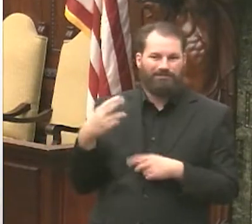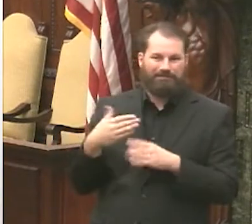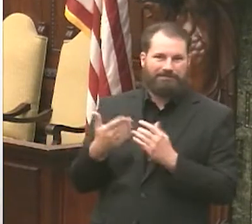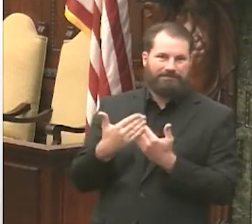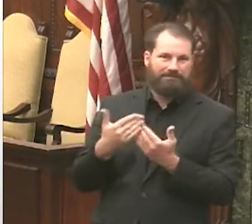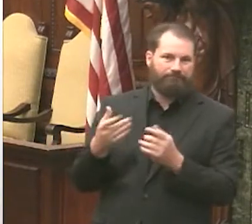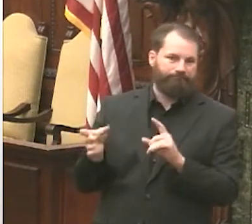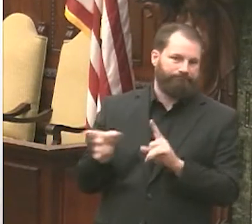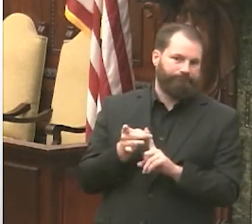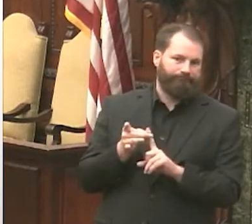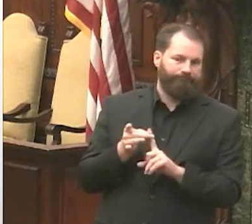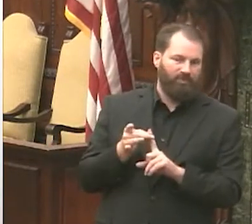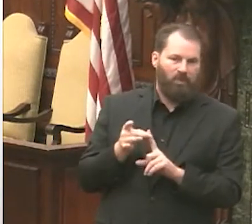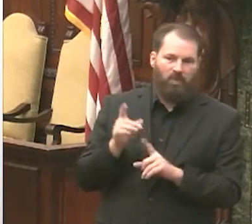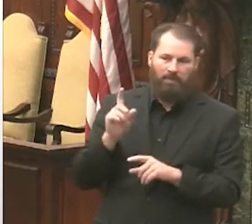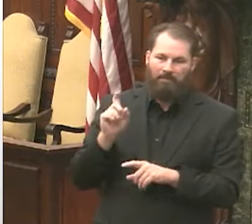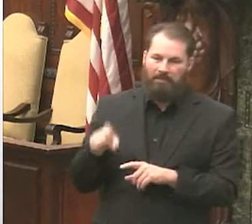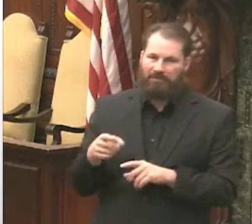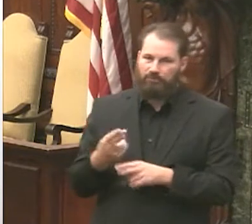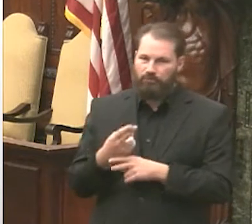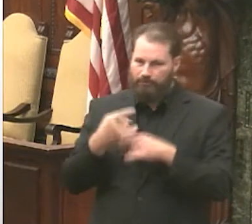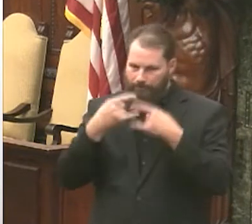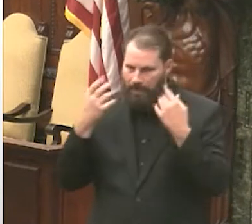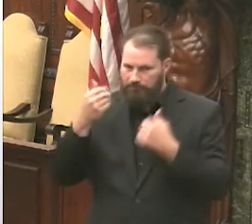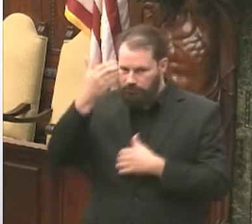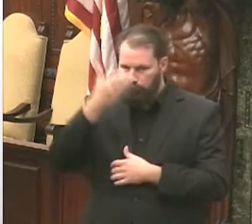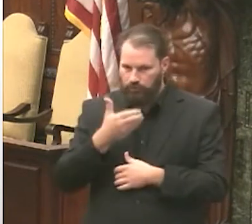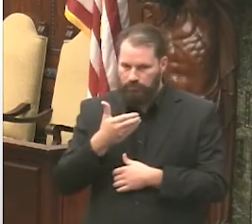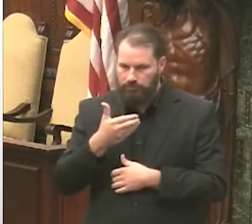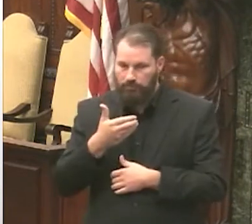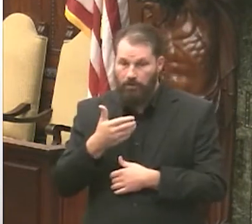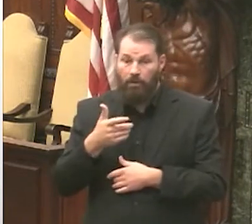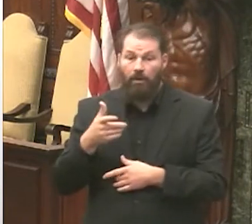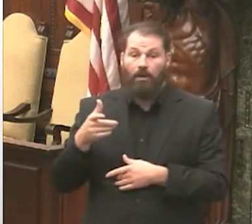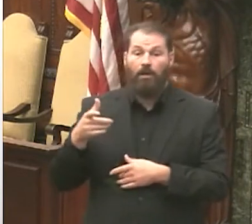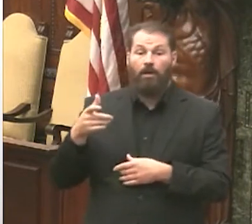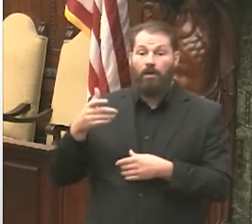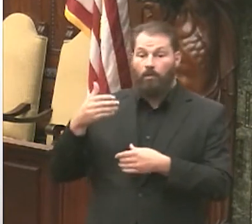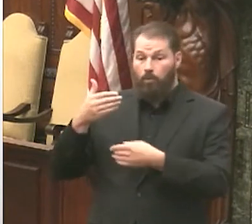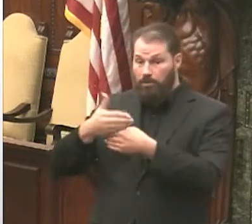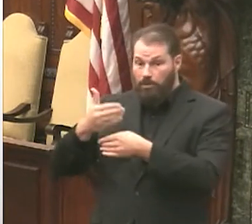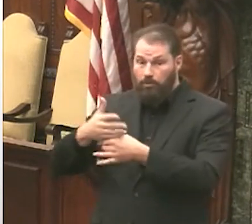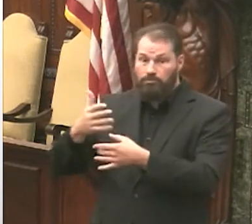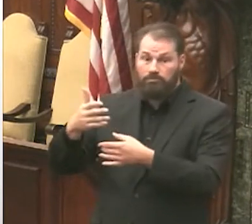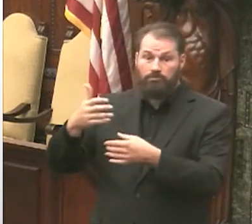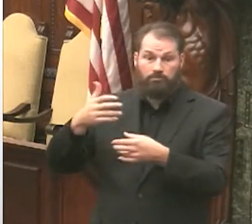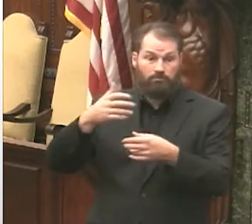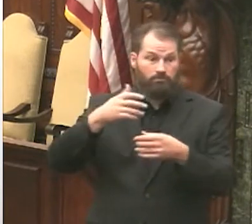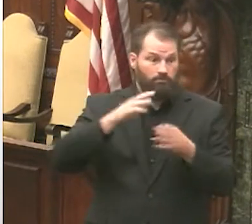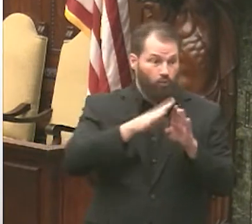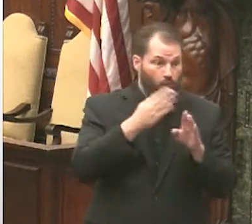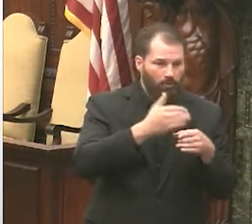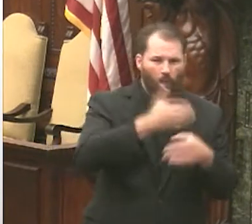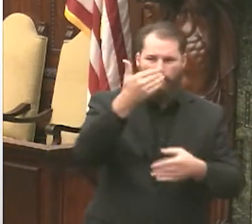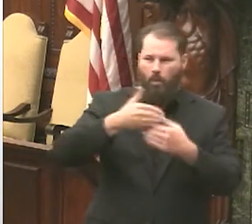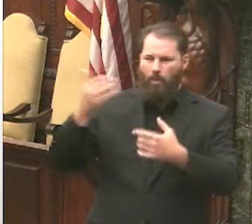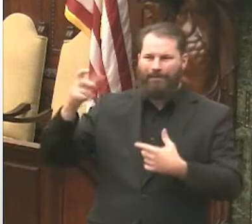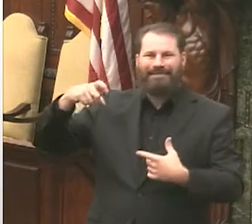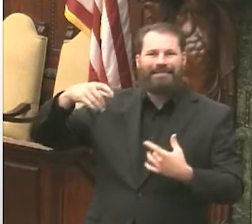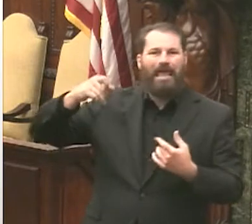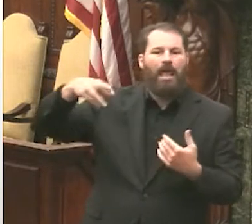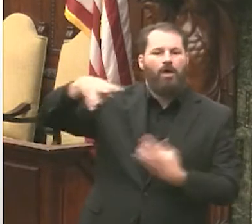to improve their ventilation, such as opening their windows and doors or optimizing their heating, ventilation, and air conditioning